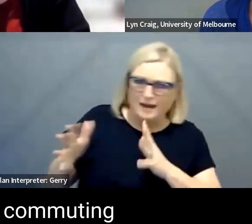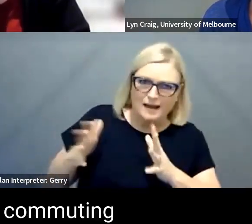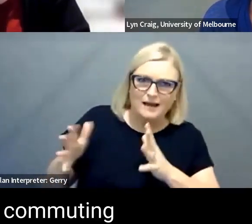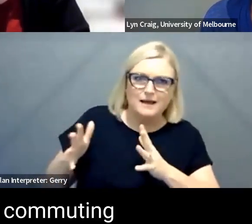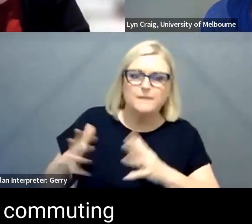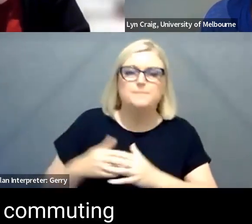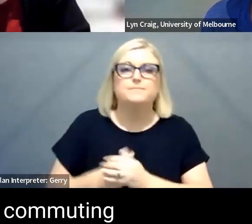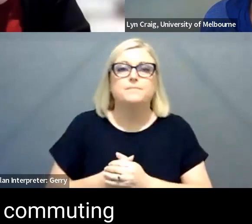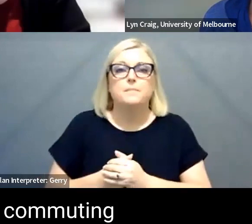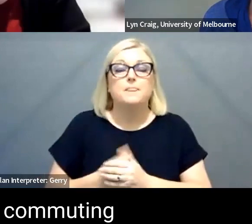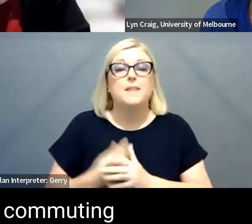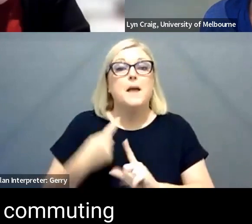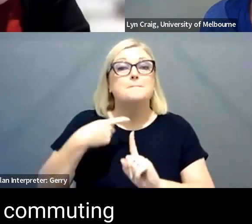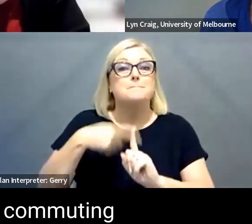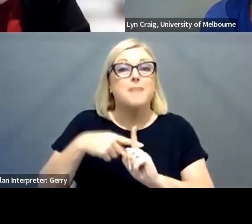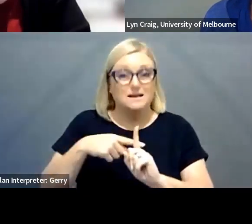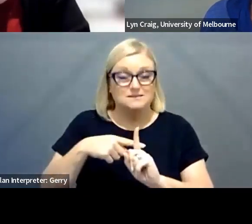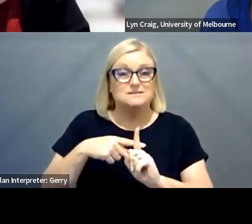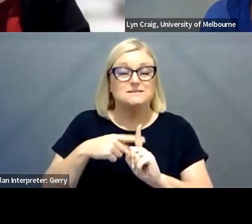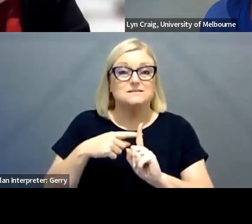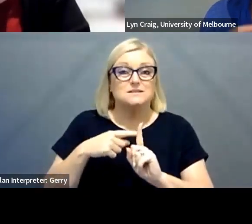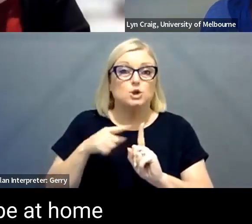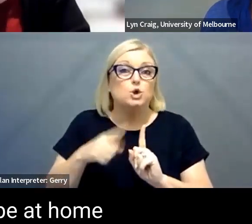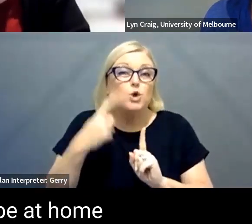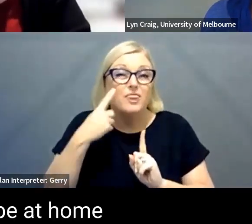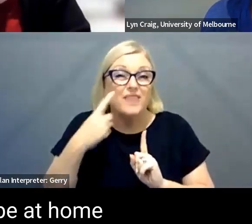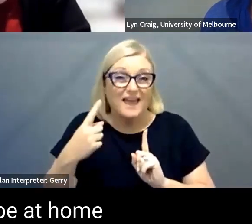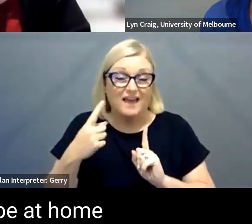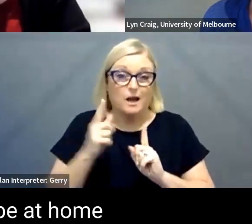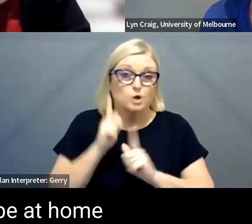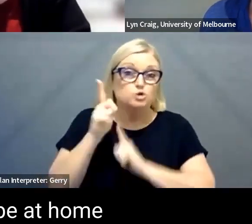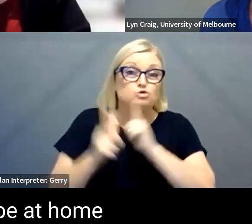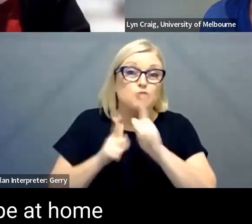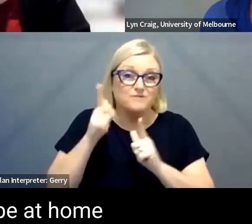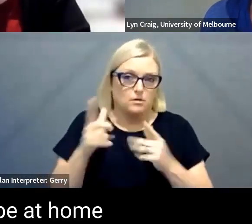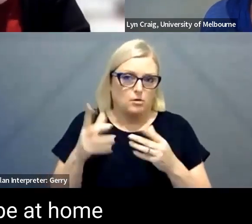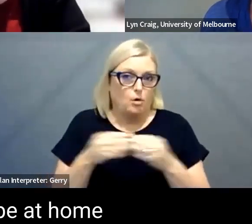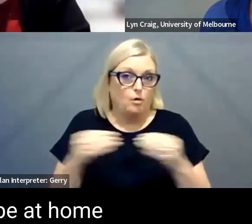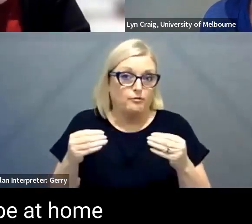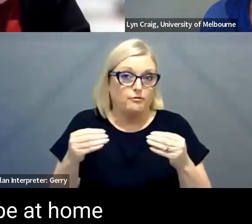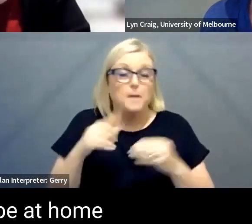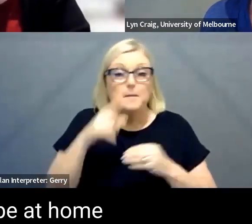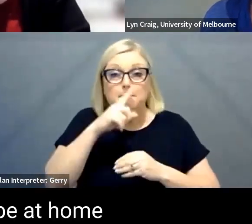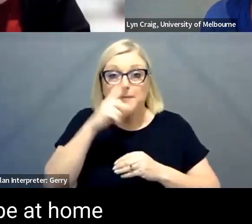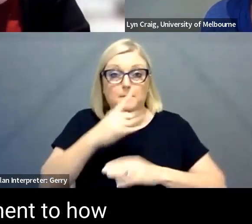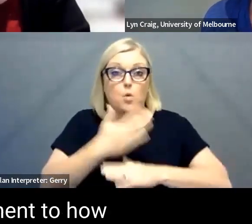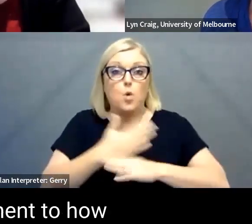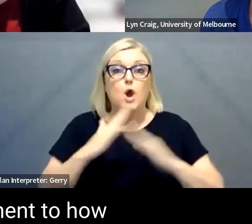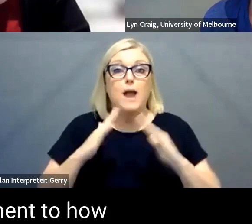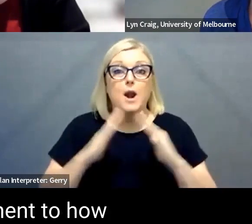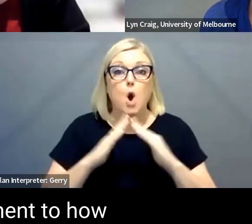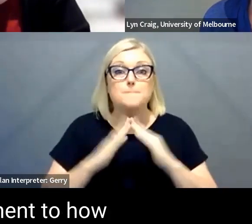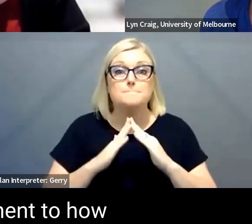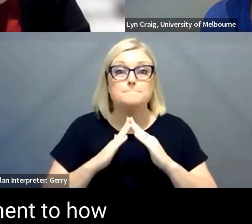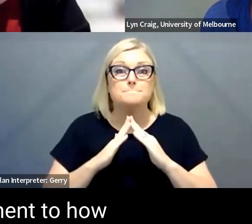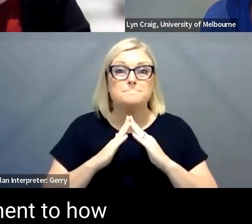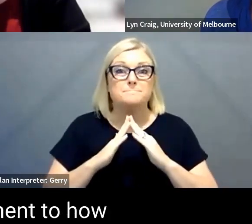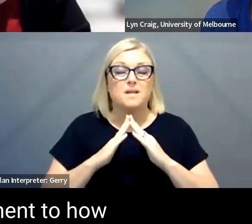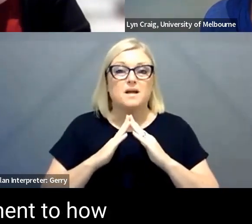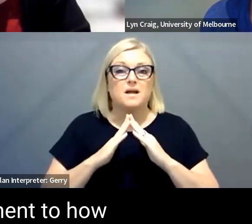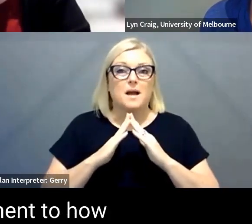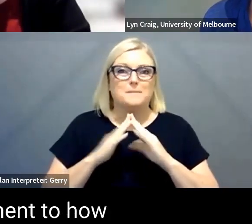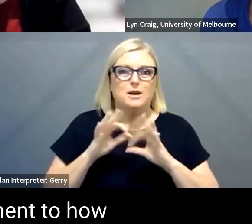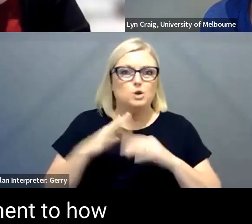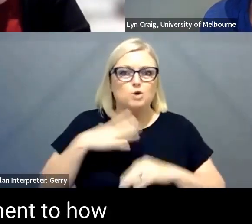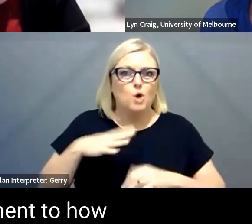the removal of commuting from people's day, the ability to be at home and be flexible in that way with no detriment to